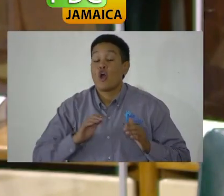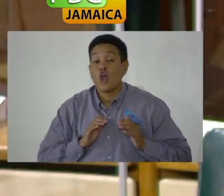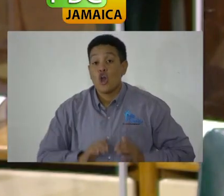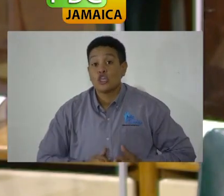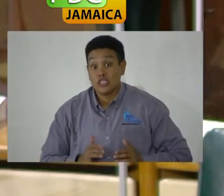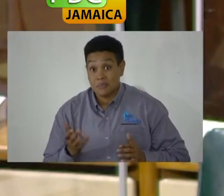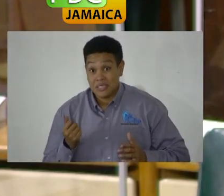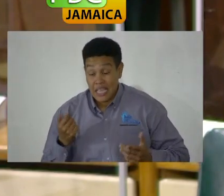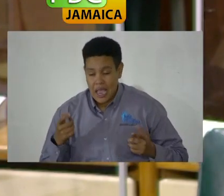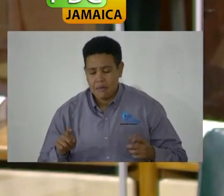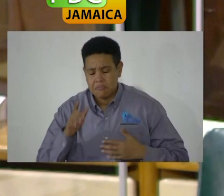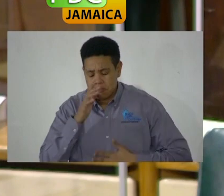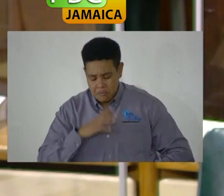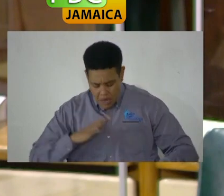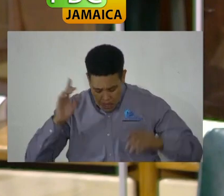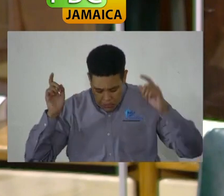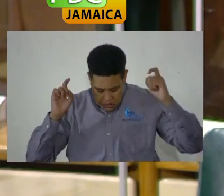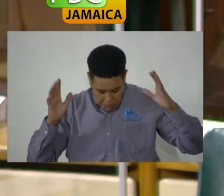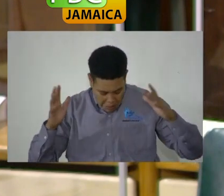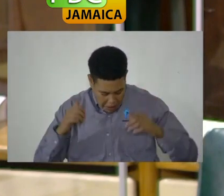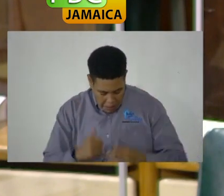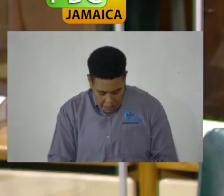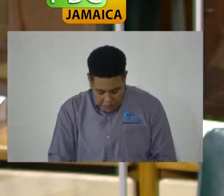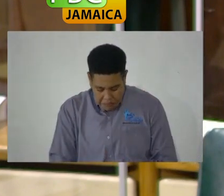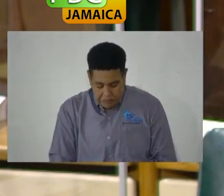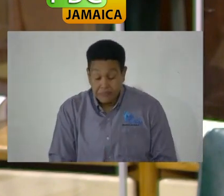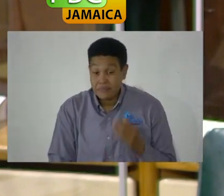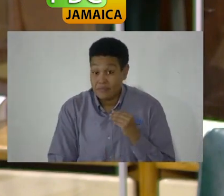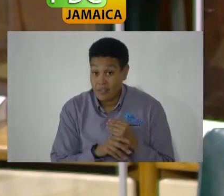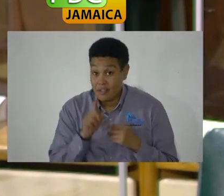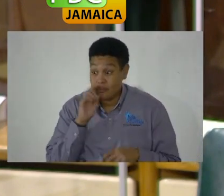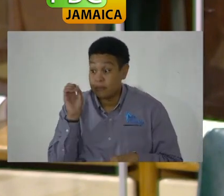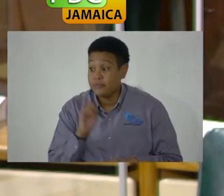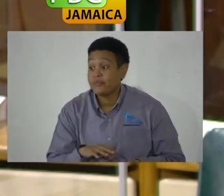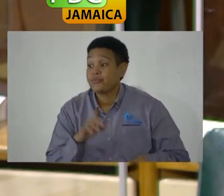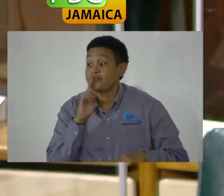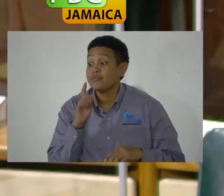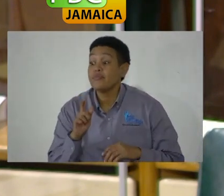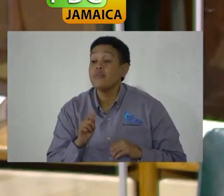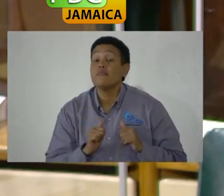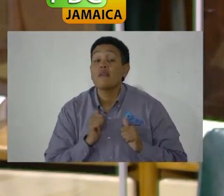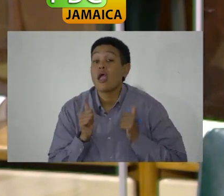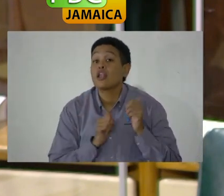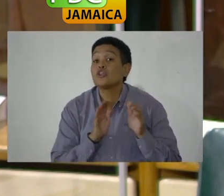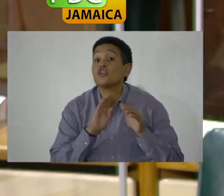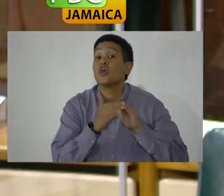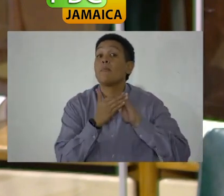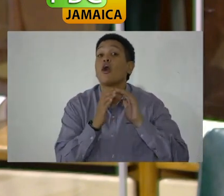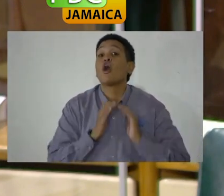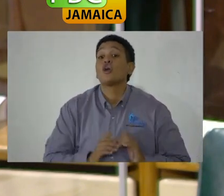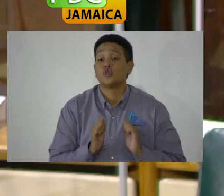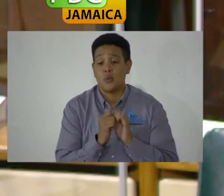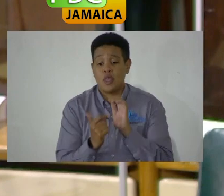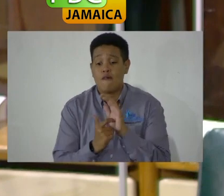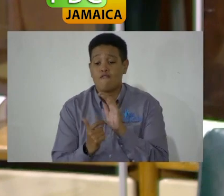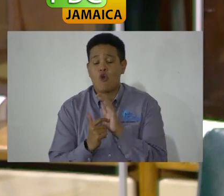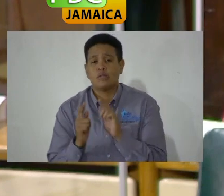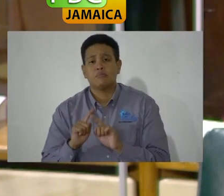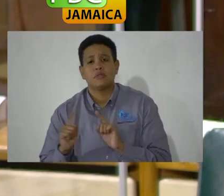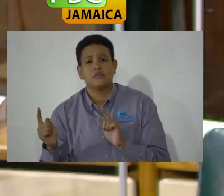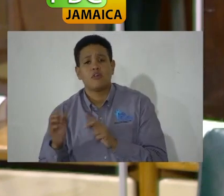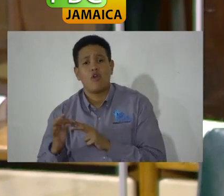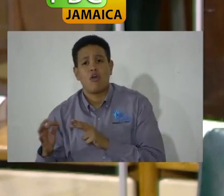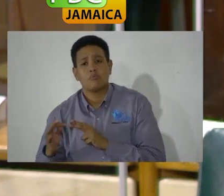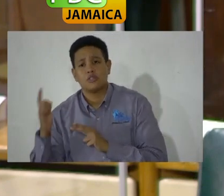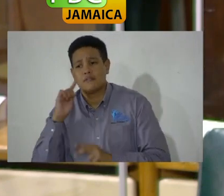medium alternatives to give consumers some reprieve. In order to provide Jamaican consumers with an affordable alternative source